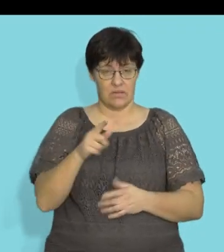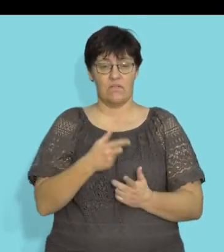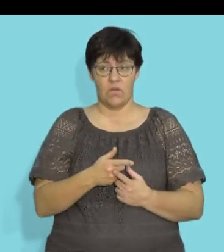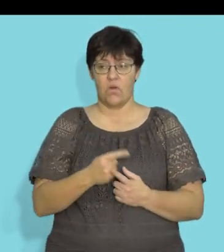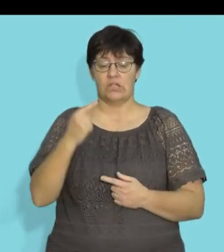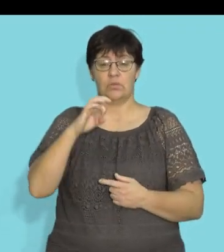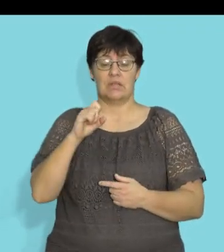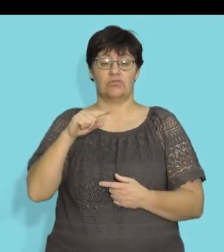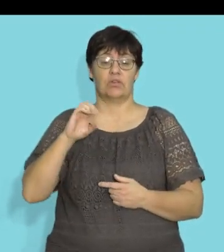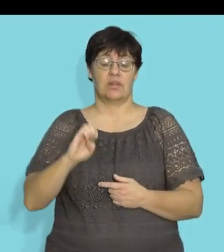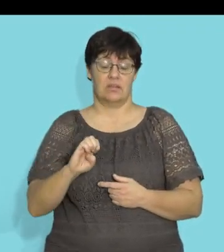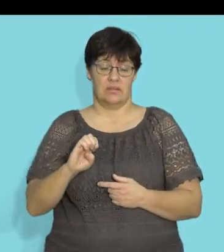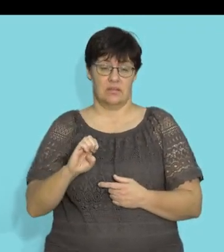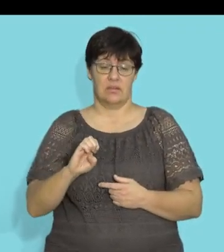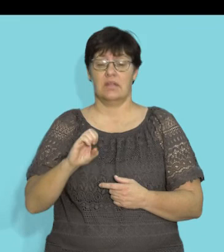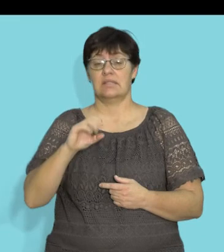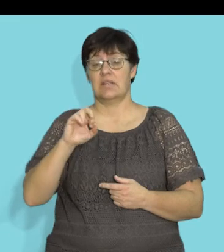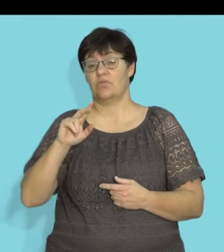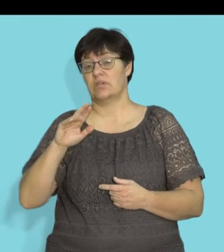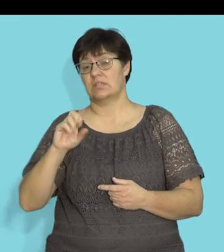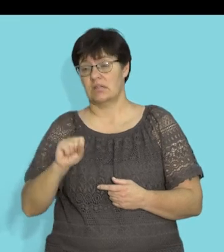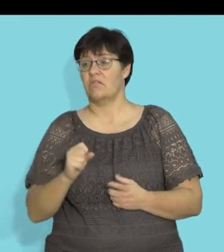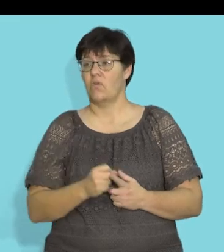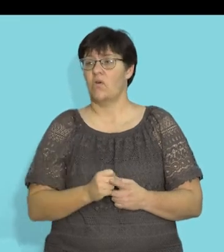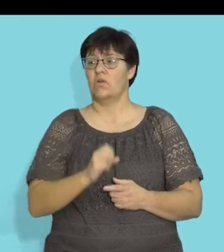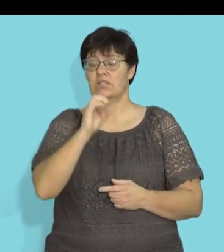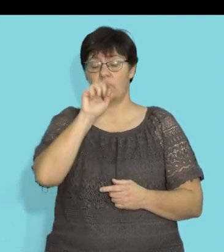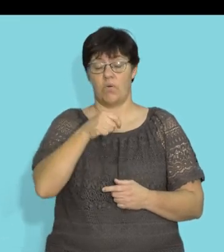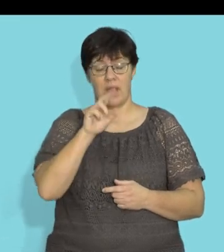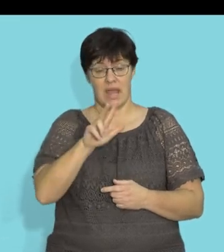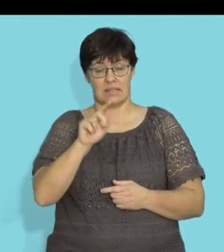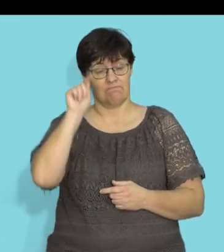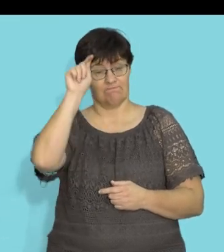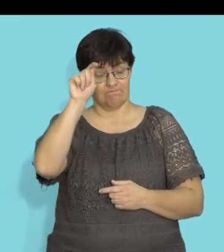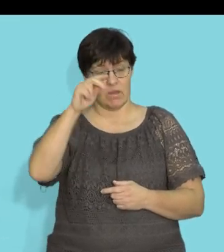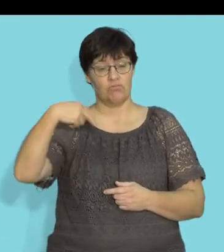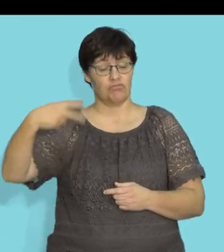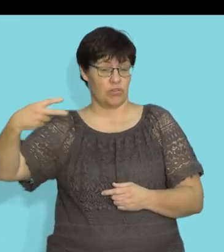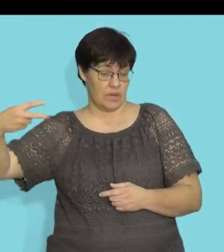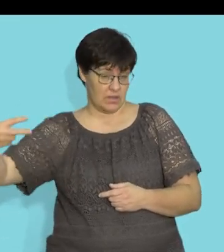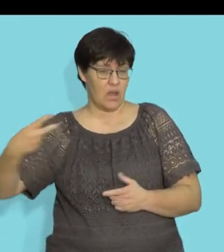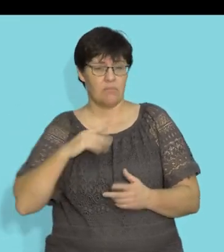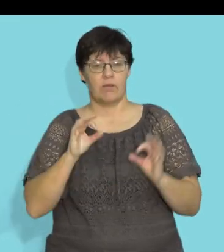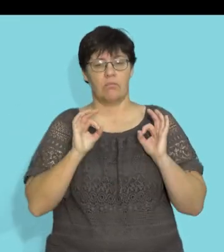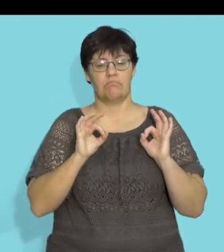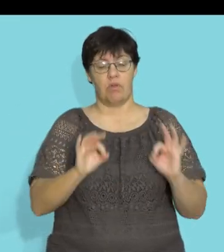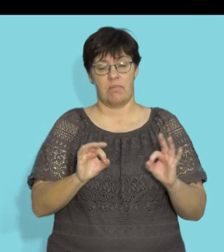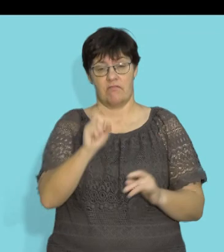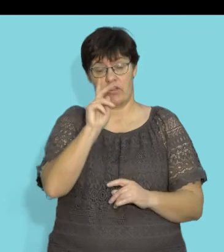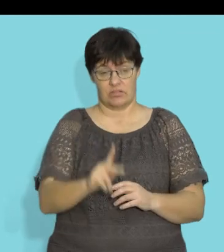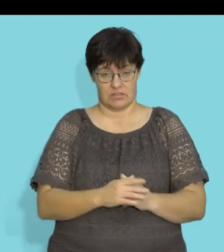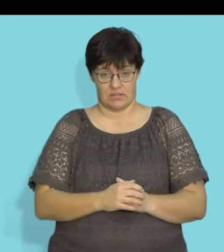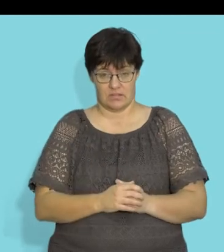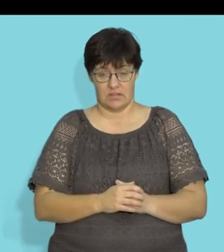a geometric series to write down 0,8 recurring as a proper fraction. So first things